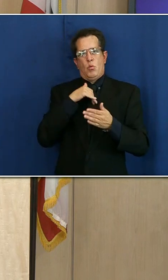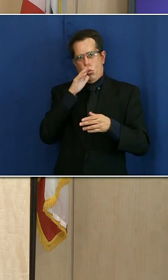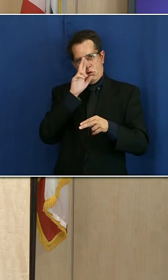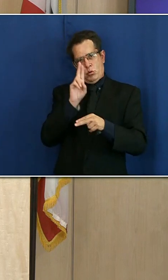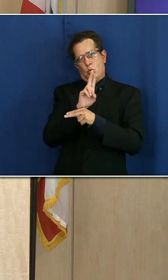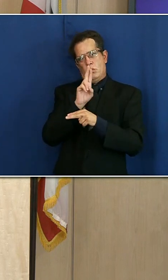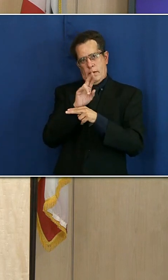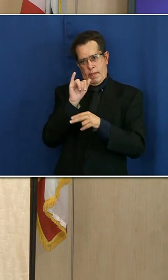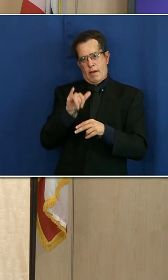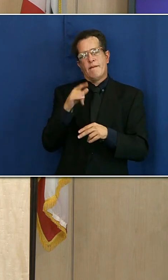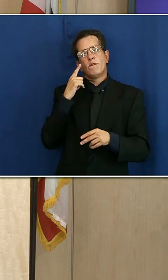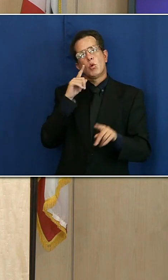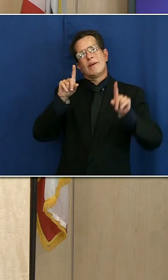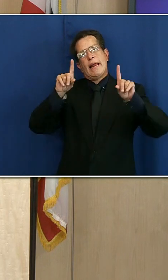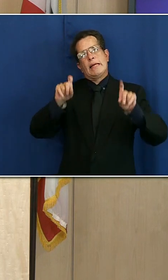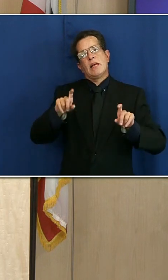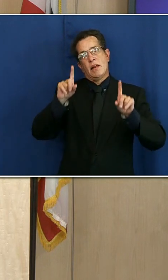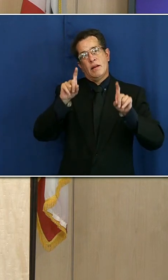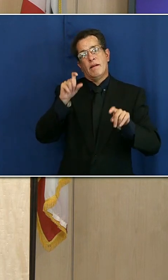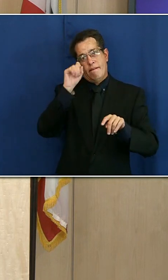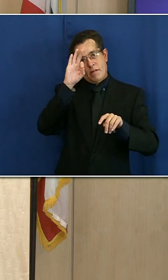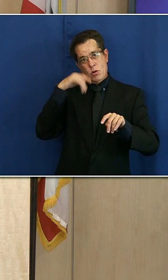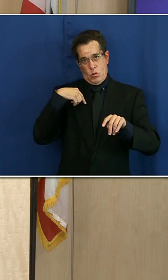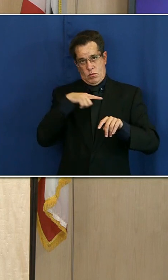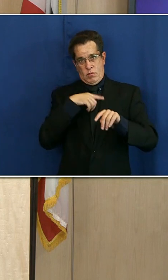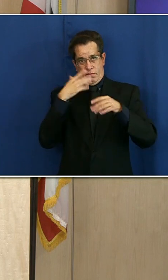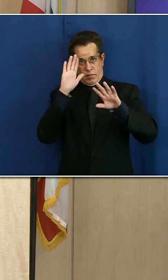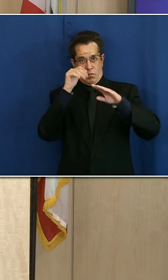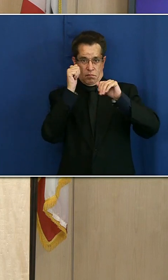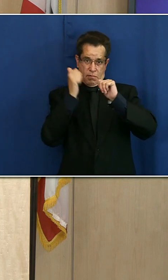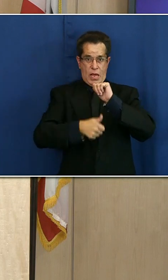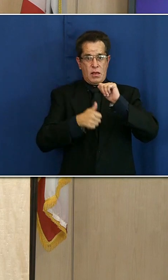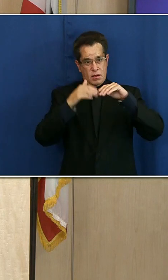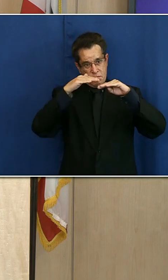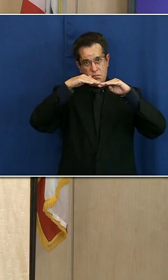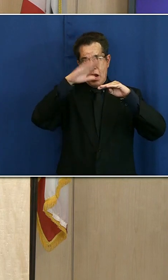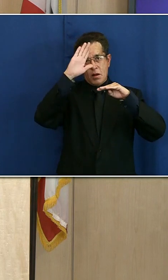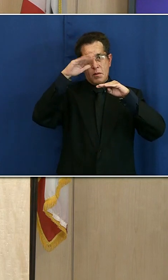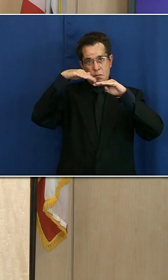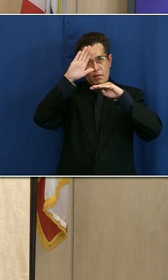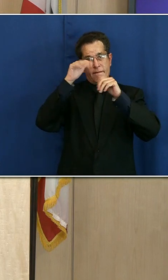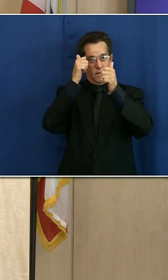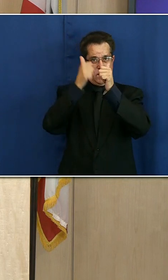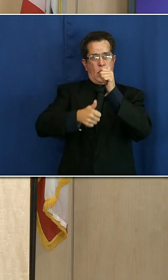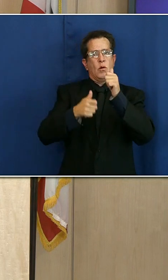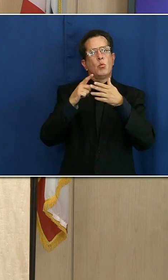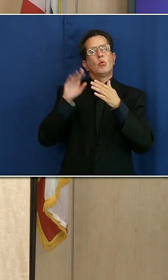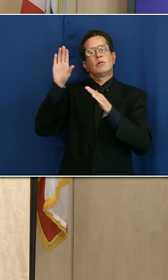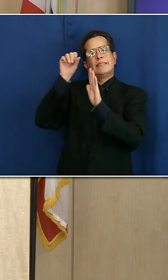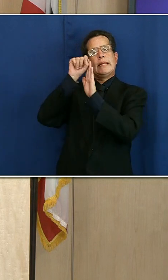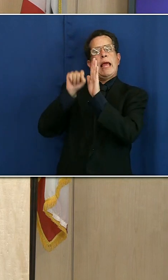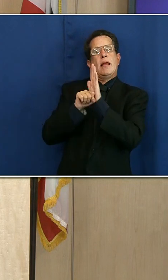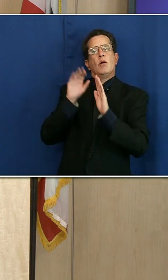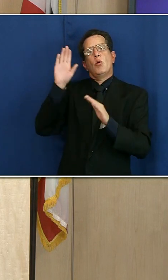used with the testing positivity, and if we are at the state average,